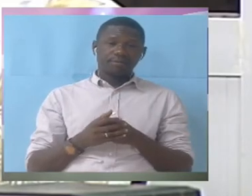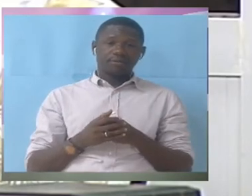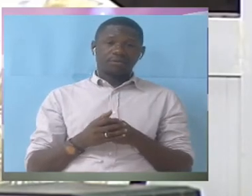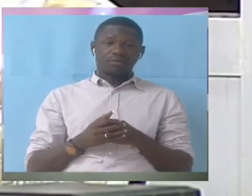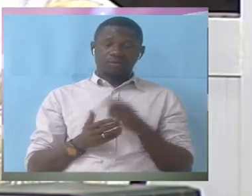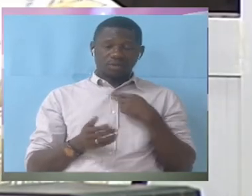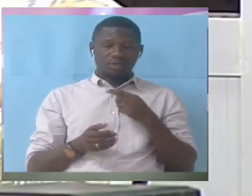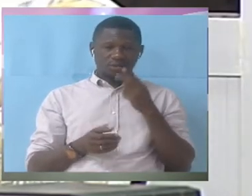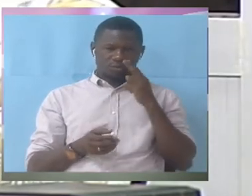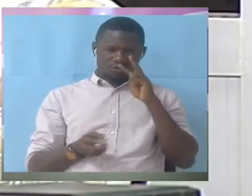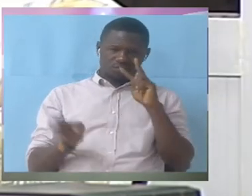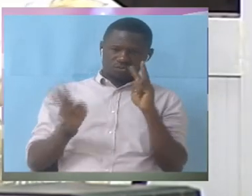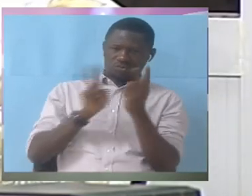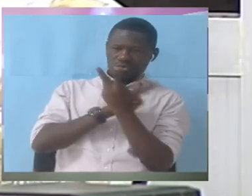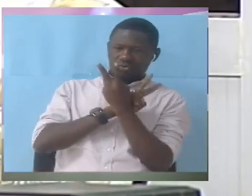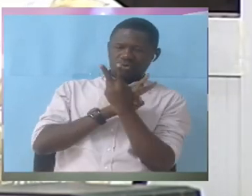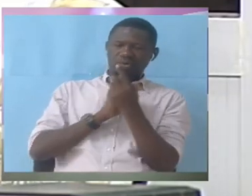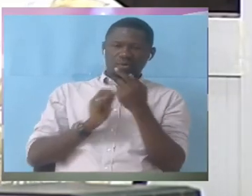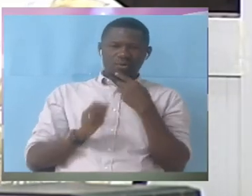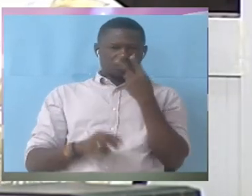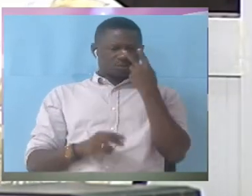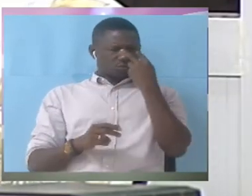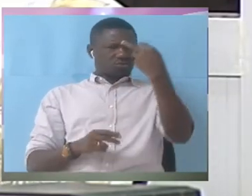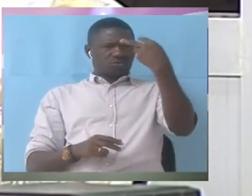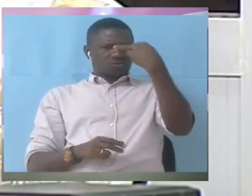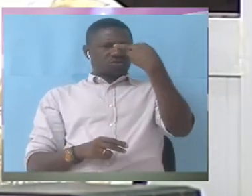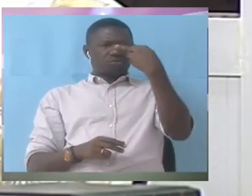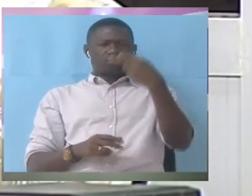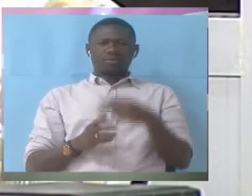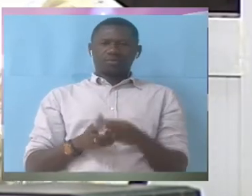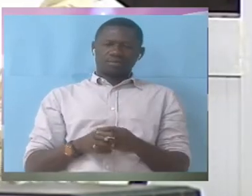turned around, he looked at me.